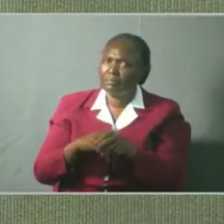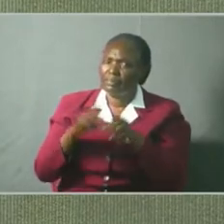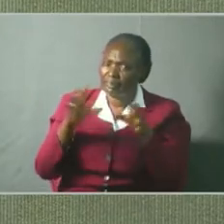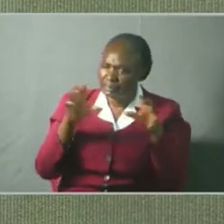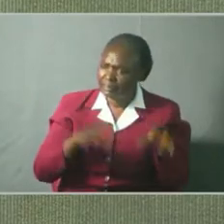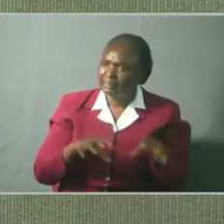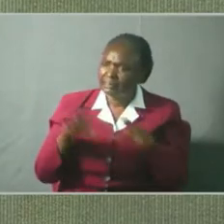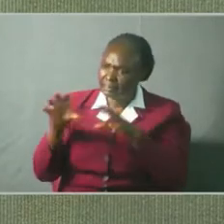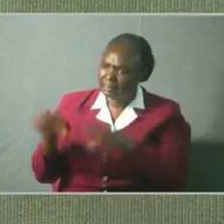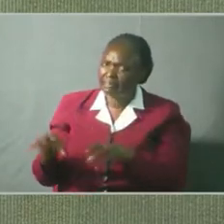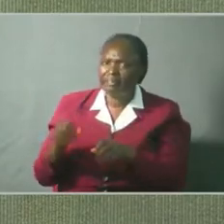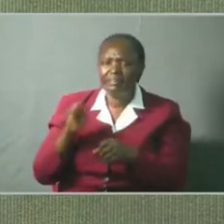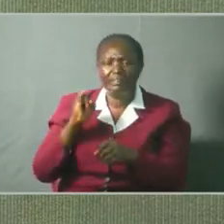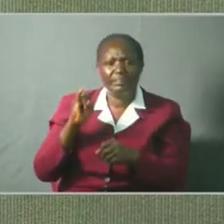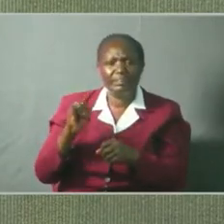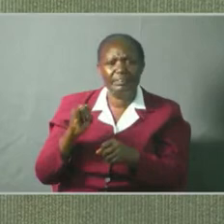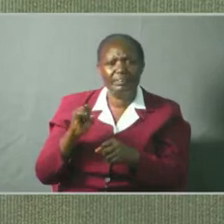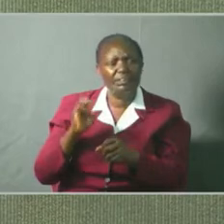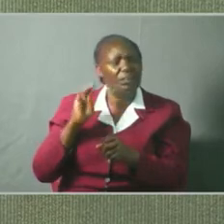anchor hold